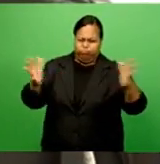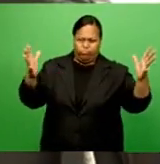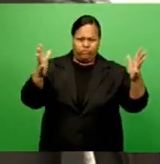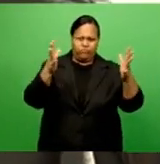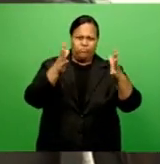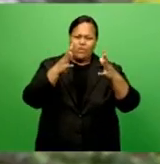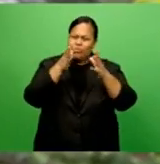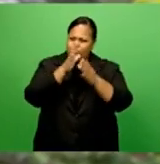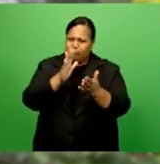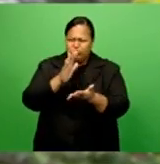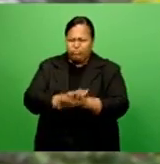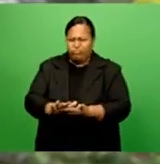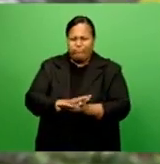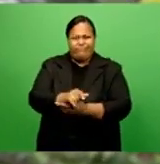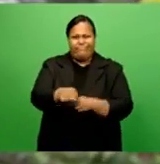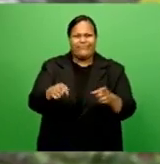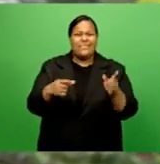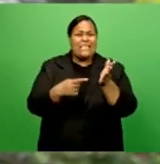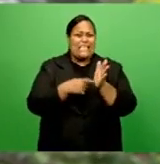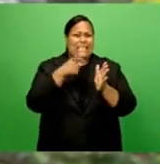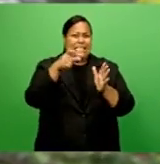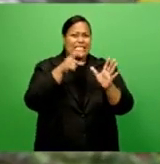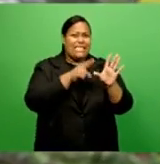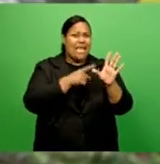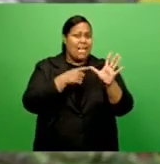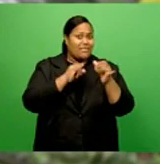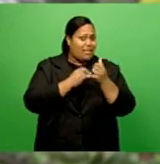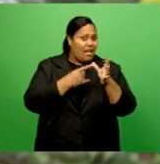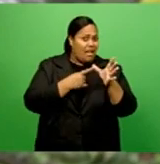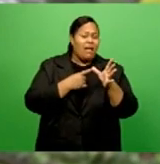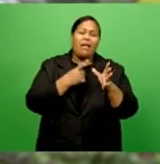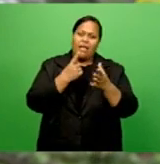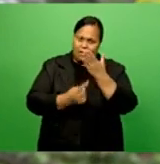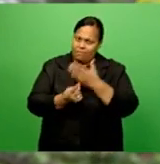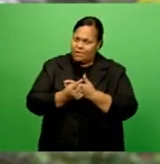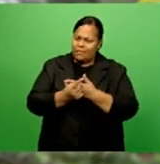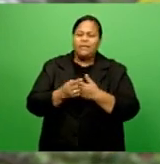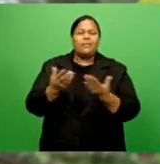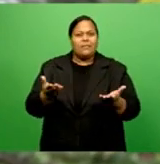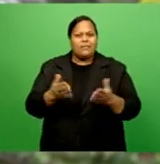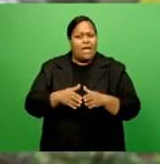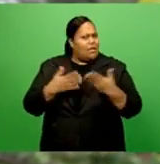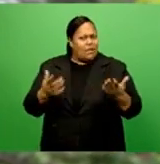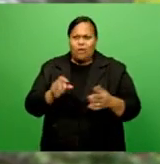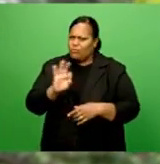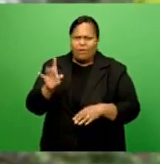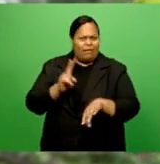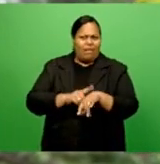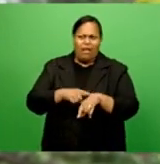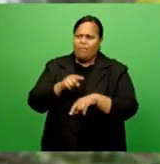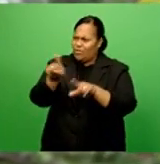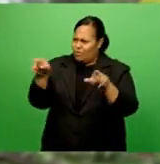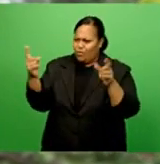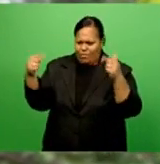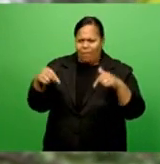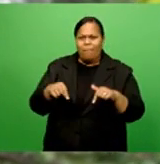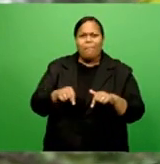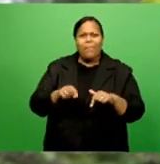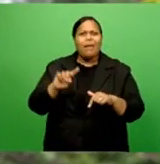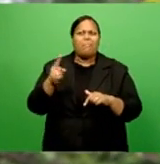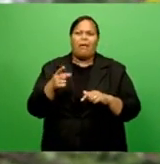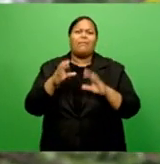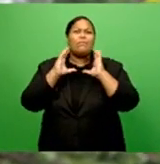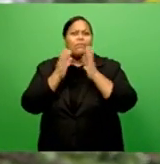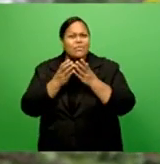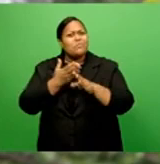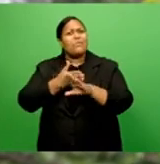Yasa. This is not a time to be here. It's a time to be with families, especially during the Christmas and